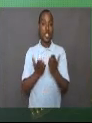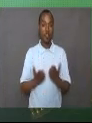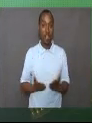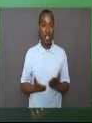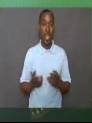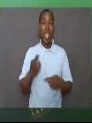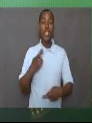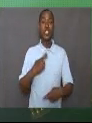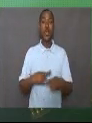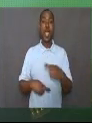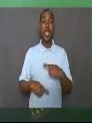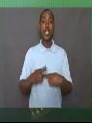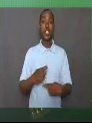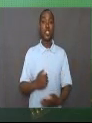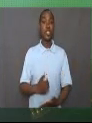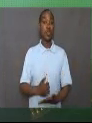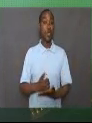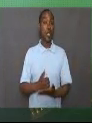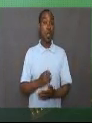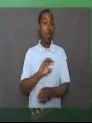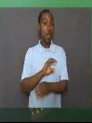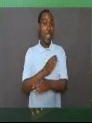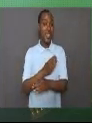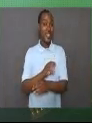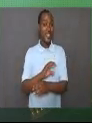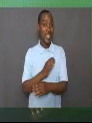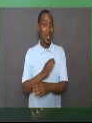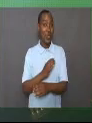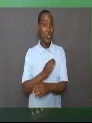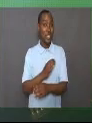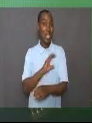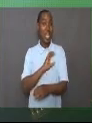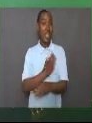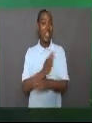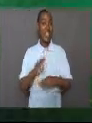Respiration provides the cells with this energy.